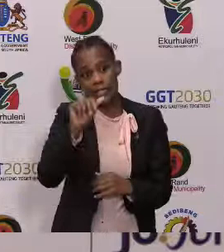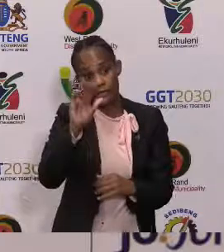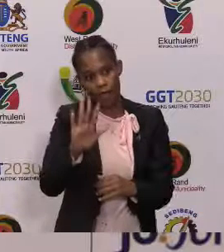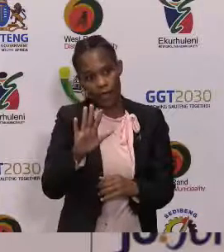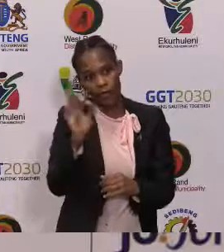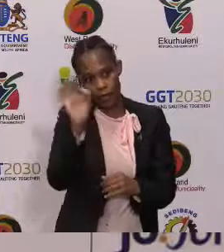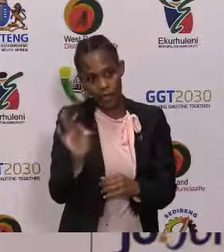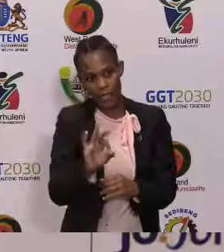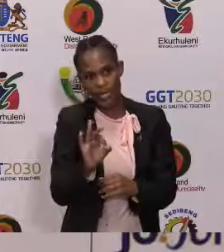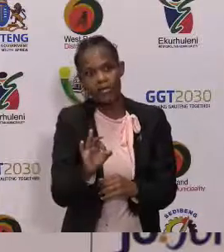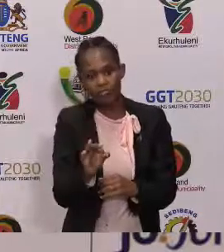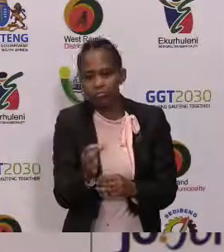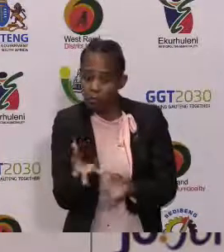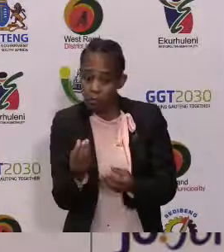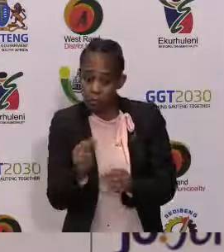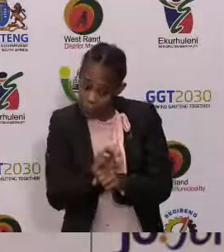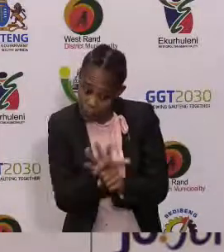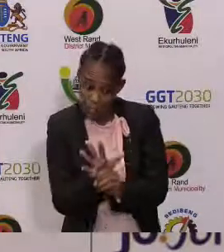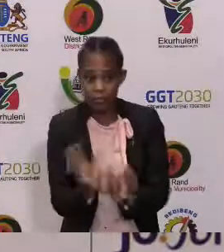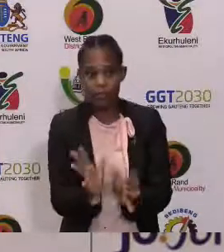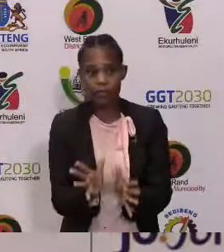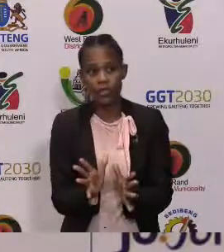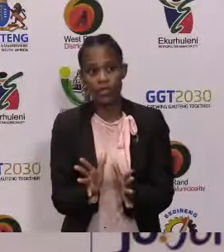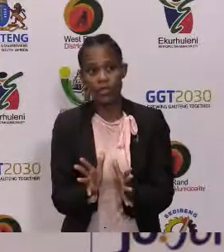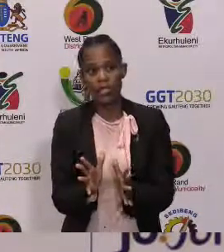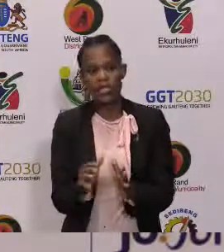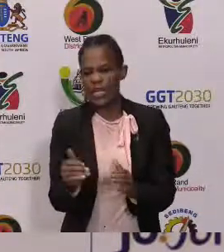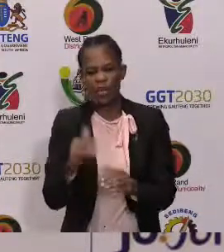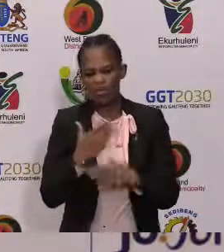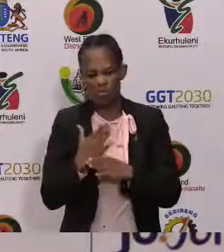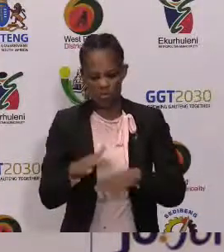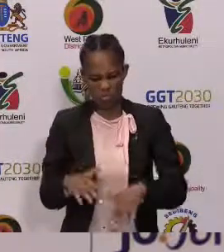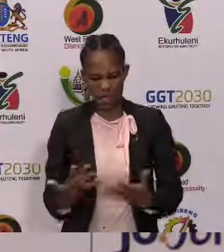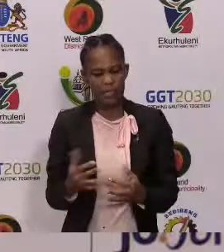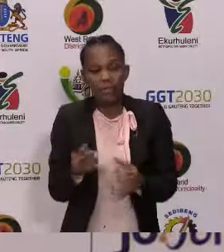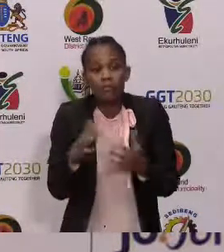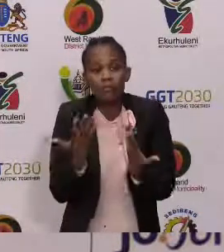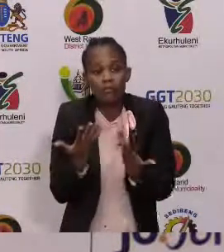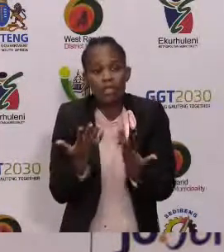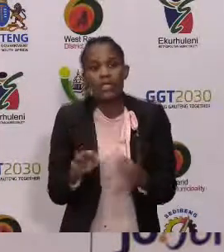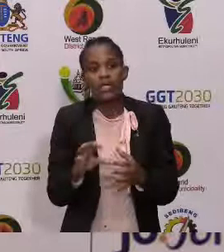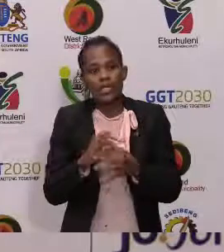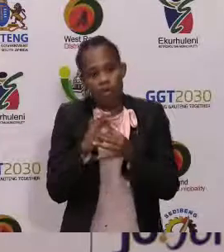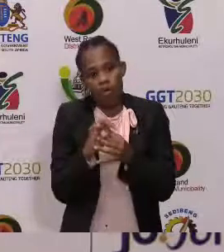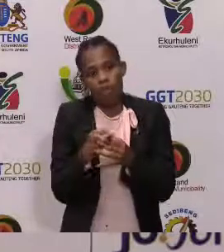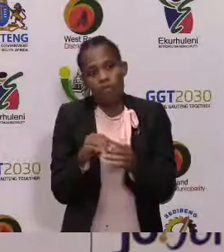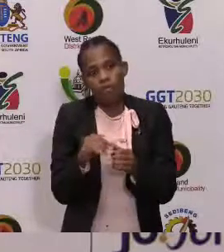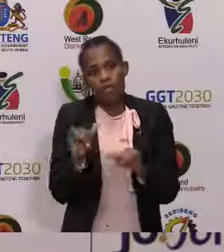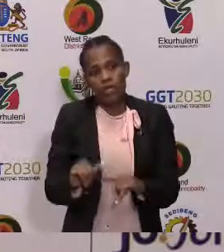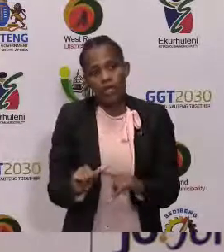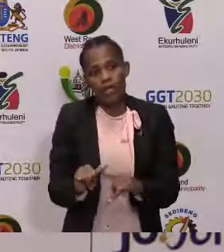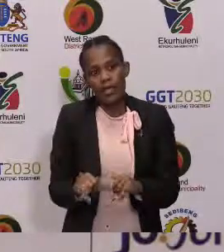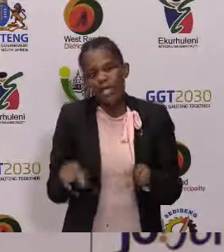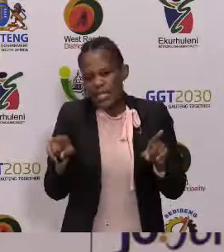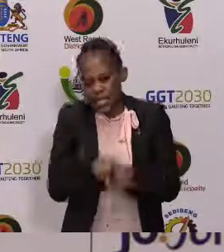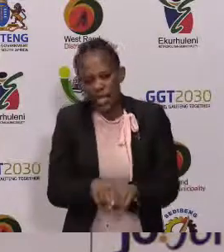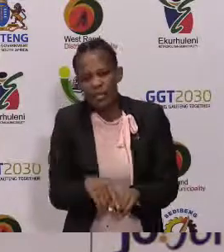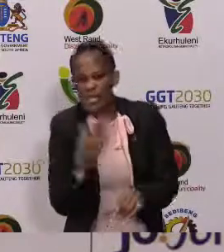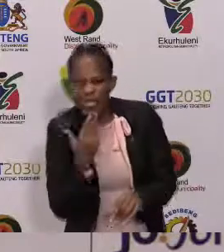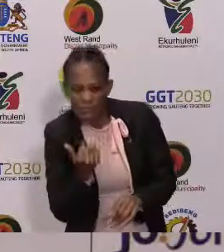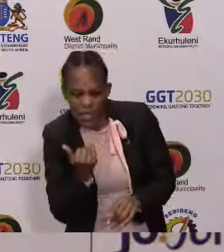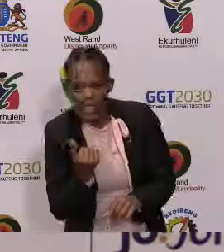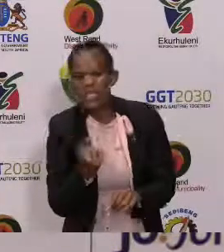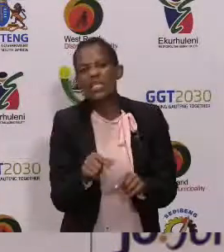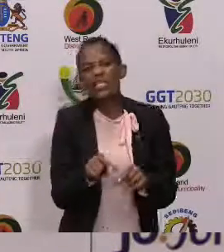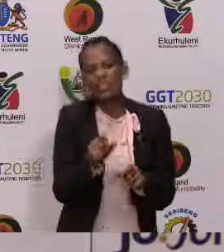65% more likely to be infected than people that were unemployed. And people with more than one medical condition, such as hypertension, diabetes,